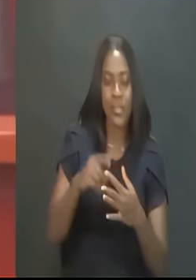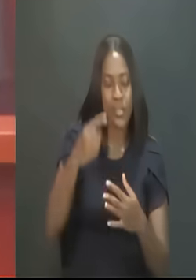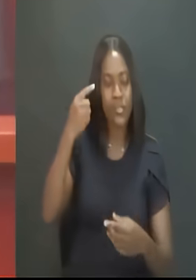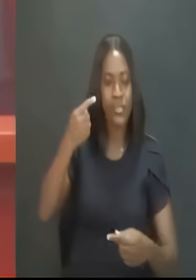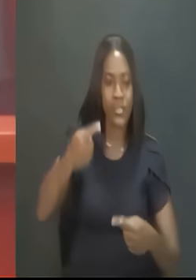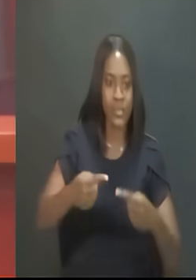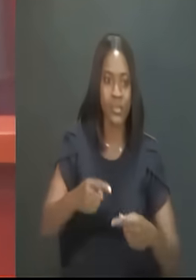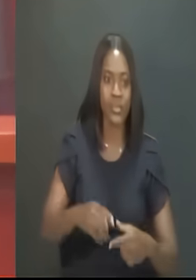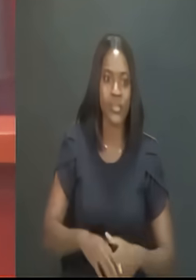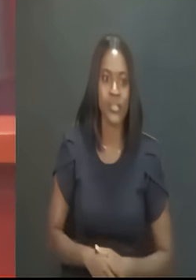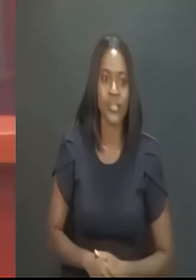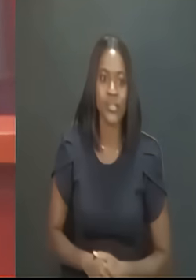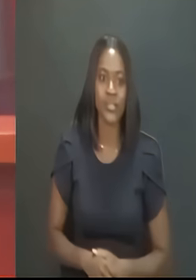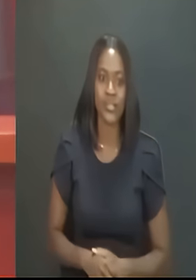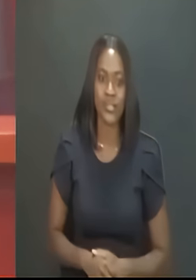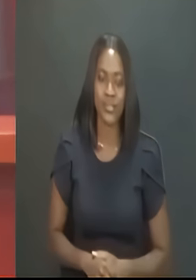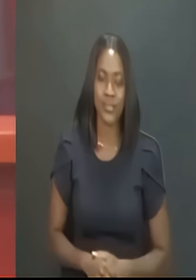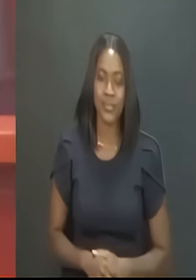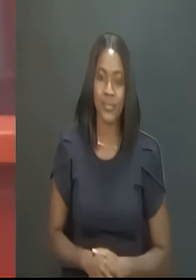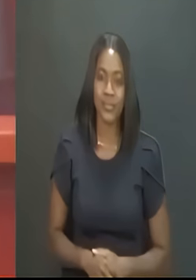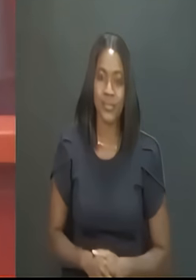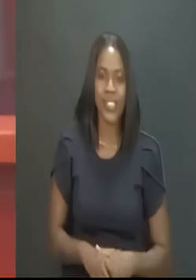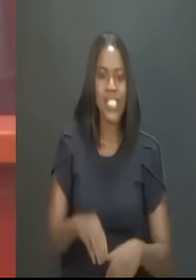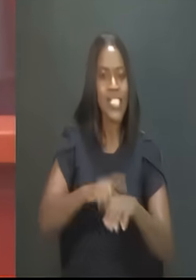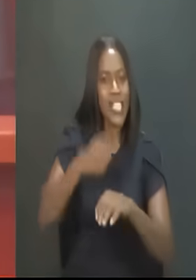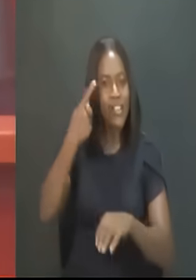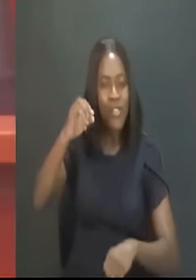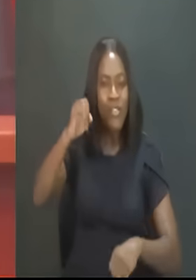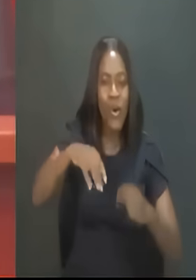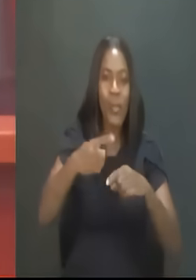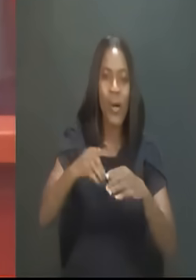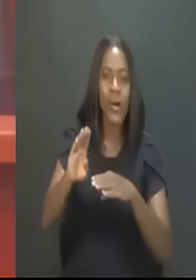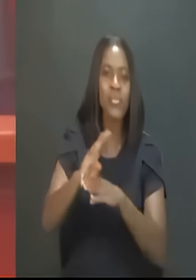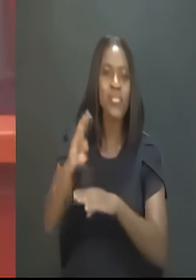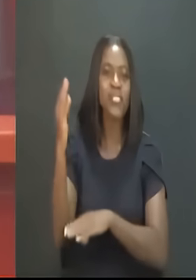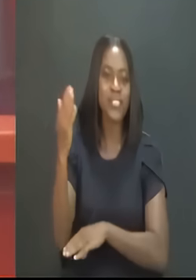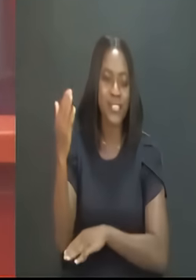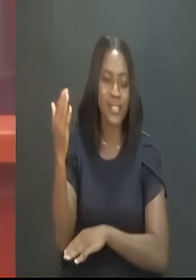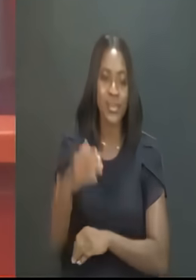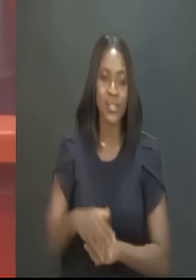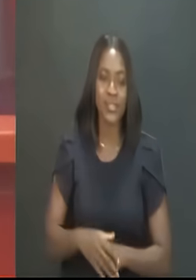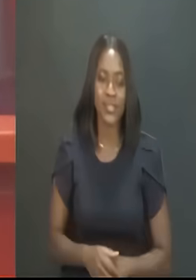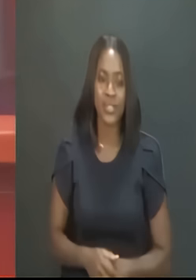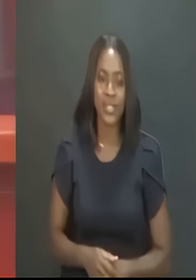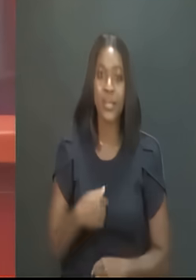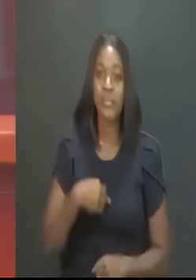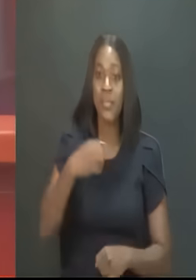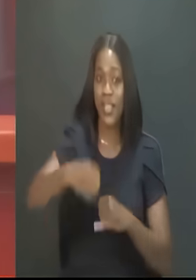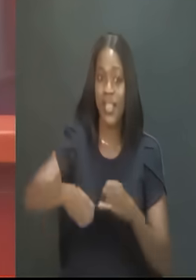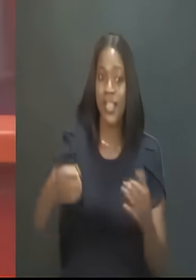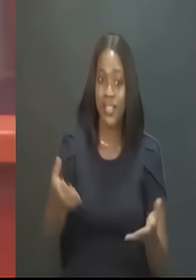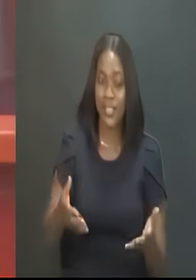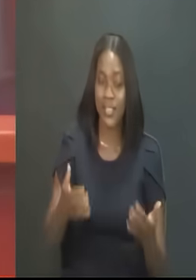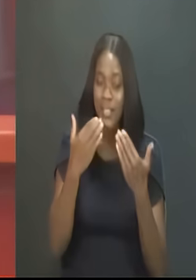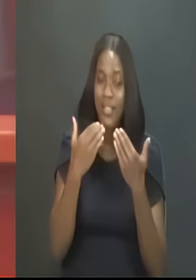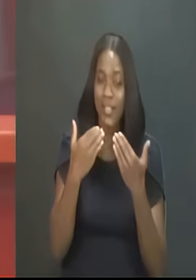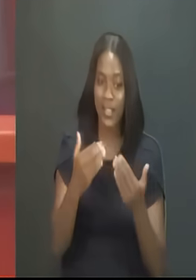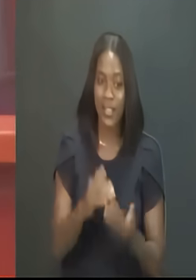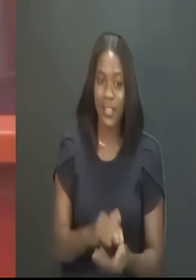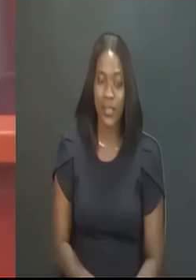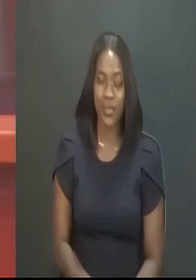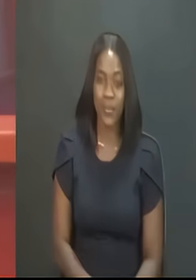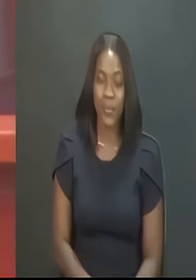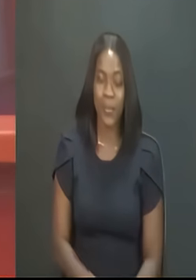the business statement. Very well. Yes. Mr. Speaker, I raise my case. I was just Thank drawing you his very attention. much. Yes, Chairman of the Business